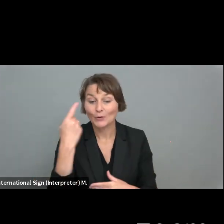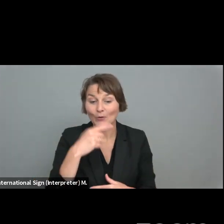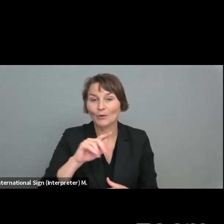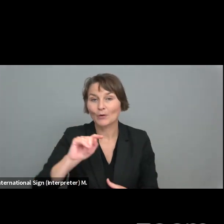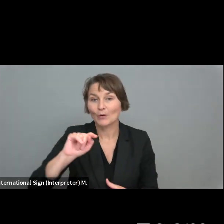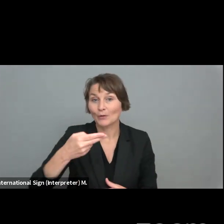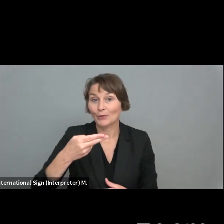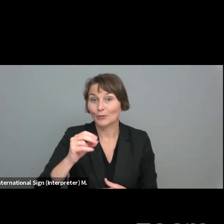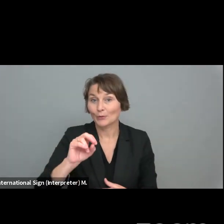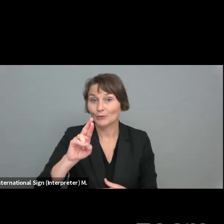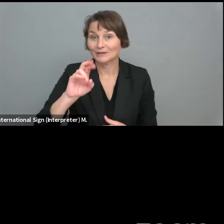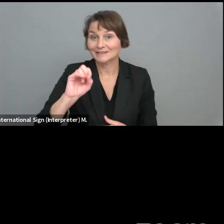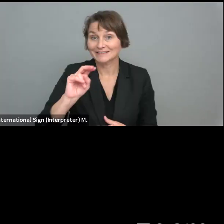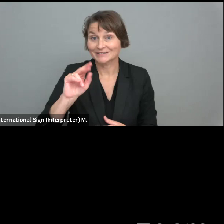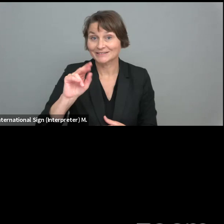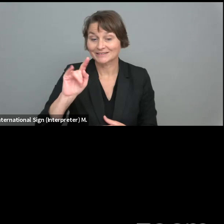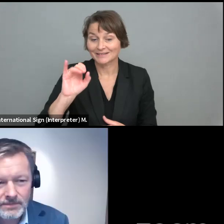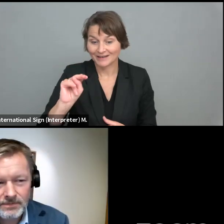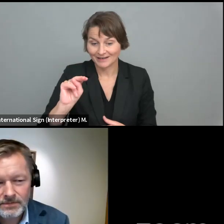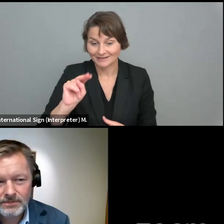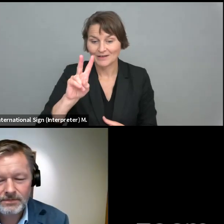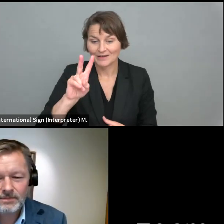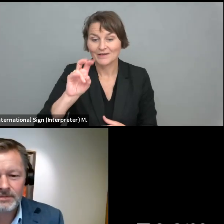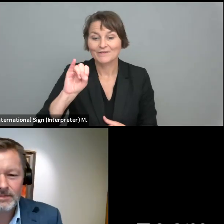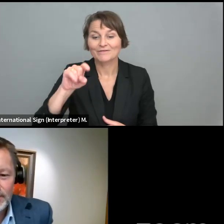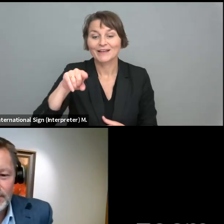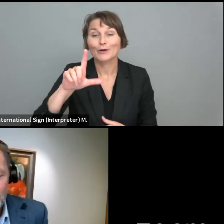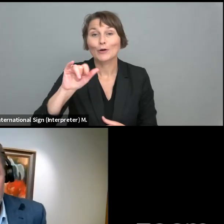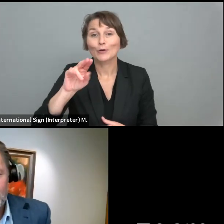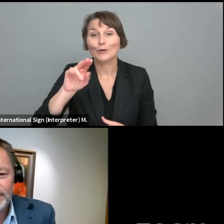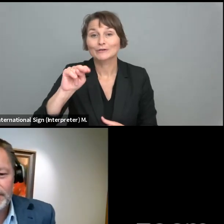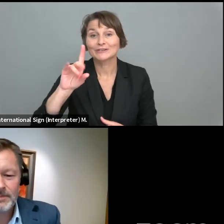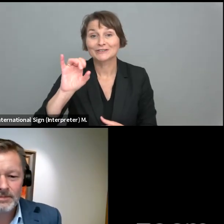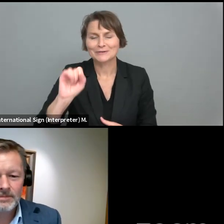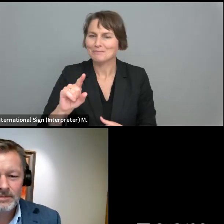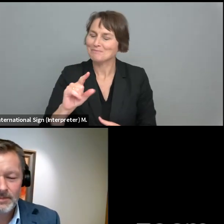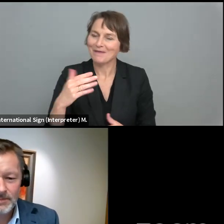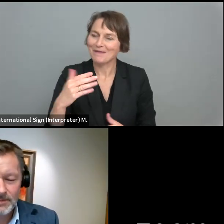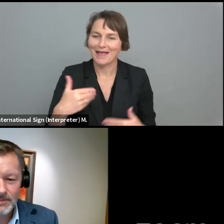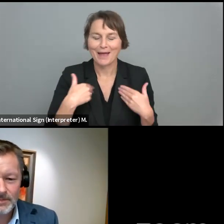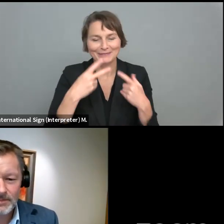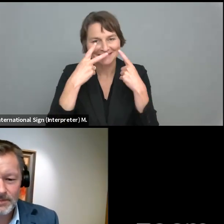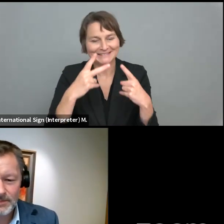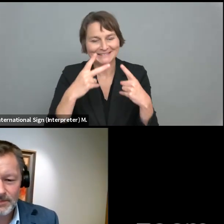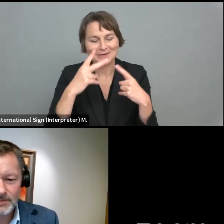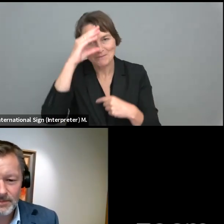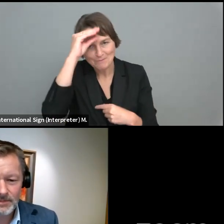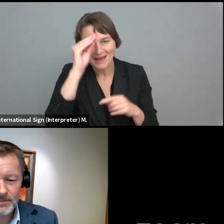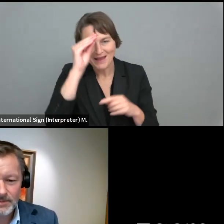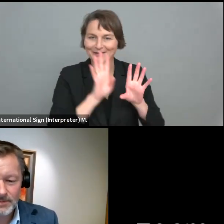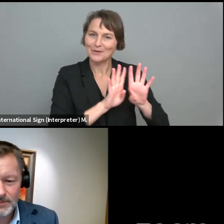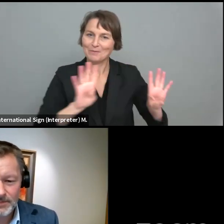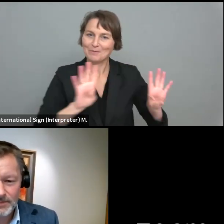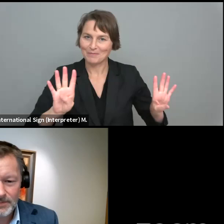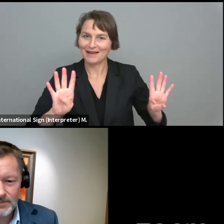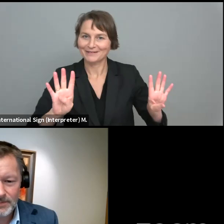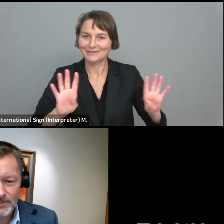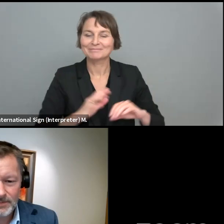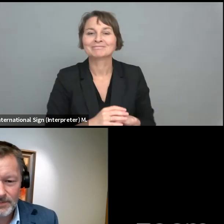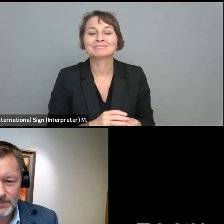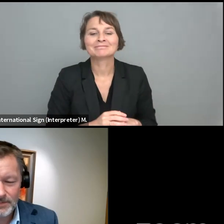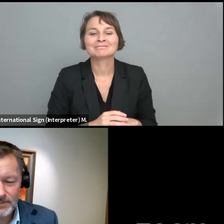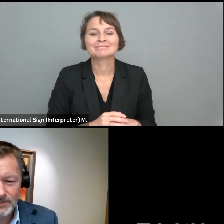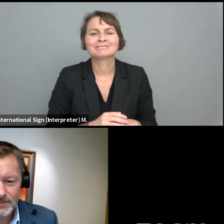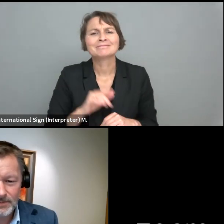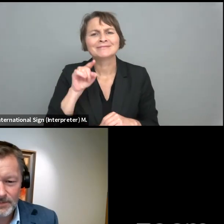And we're really happy to have a man in the panel, as well as we heard from our EPIC steering committee.